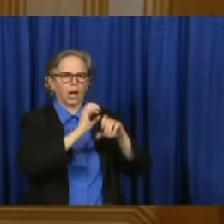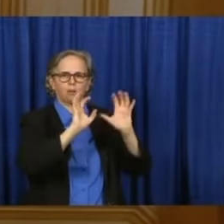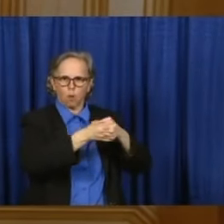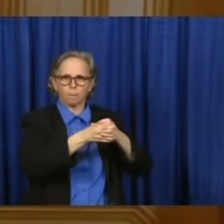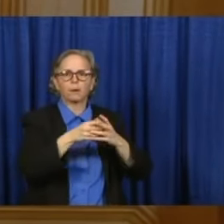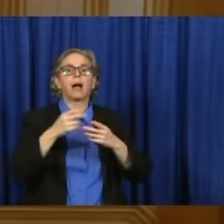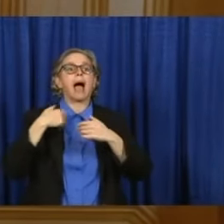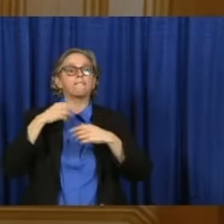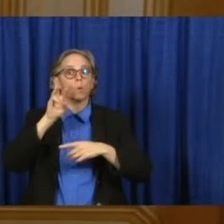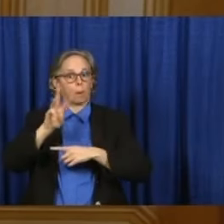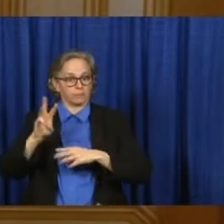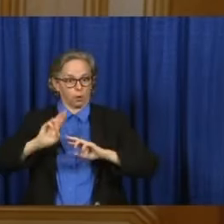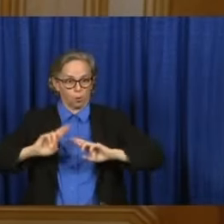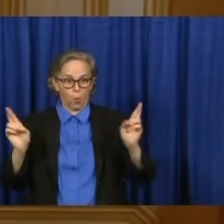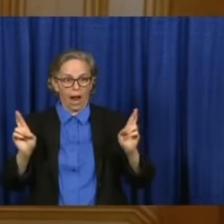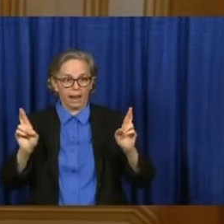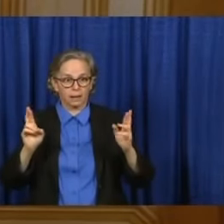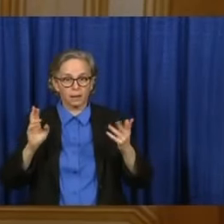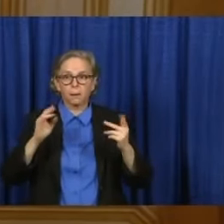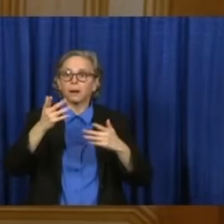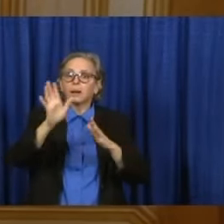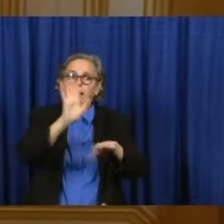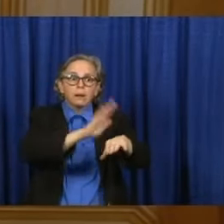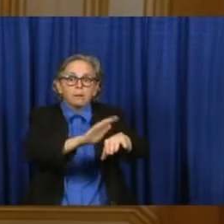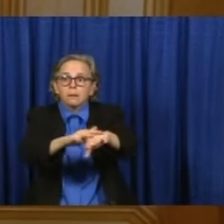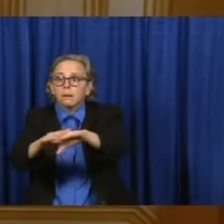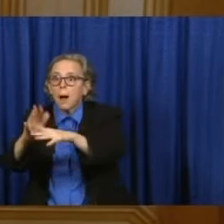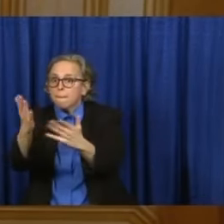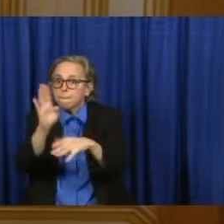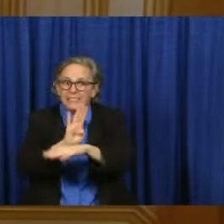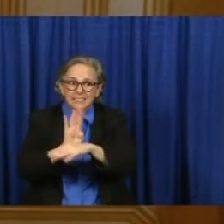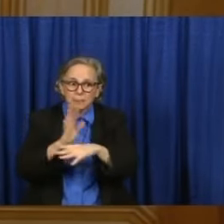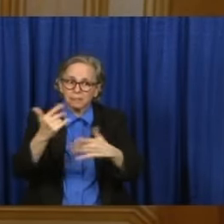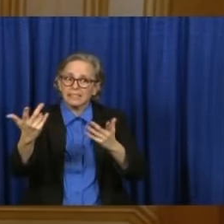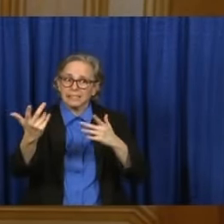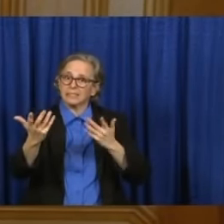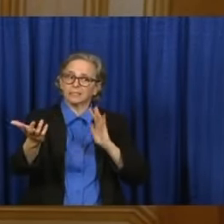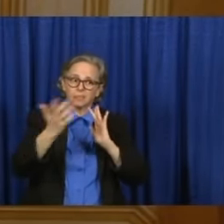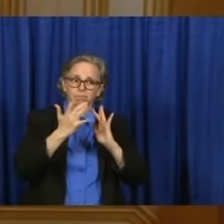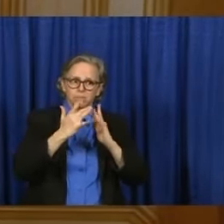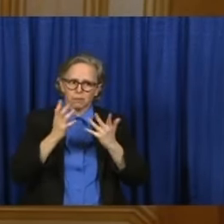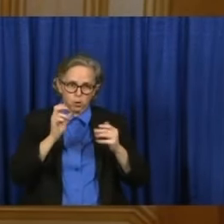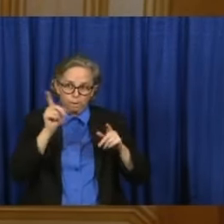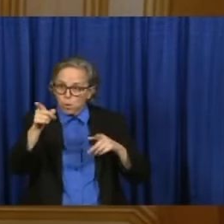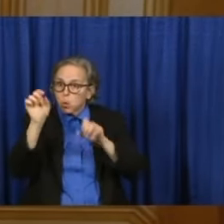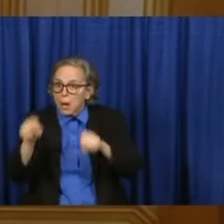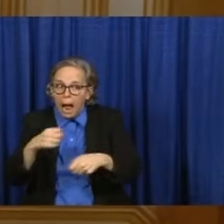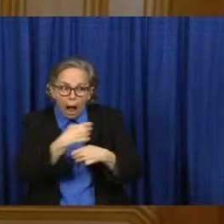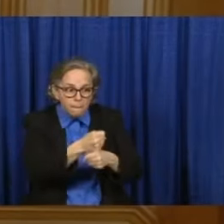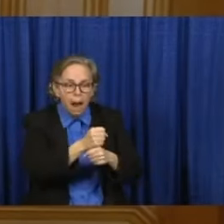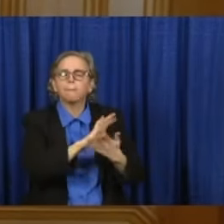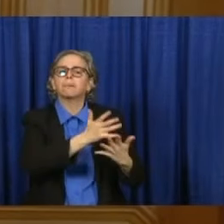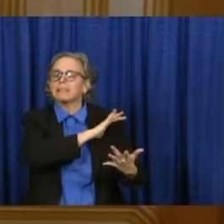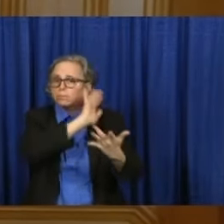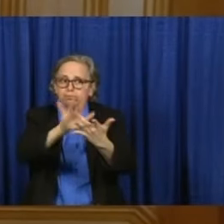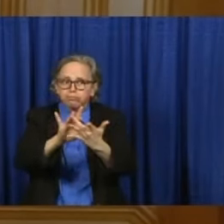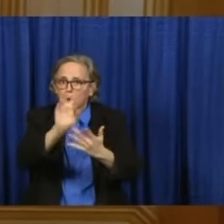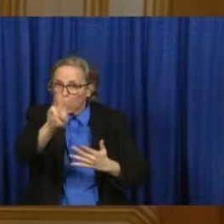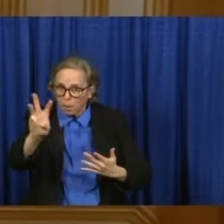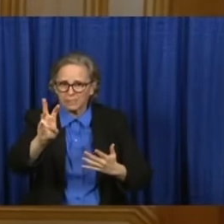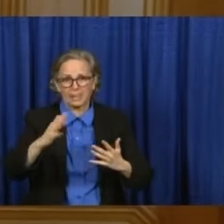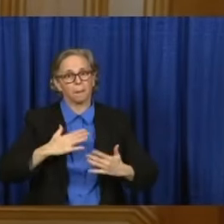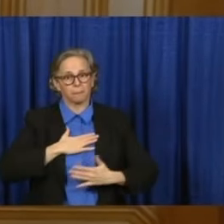people, businesses who might be interested in supplying some of these things to go online.